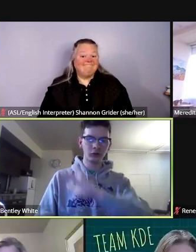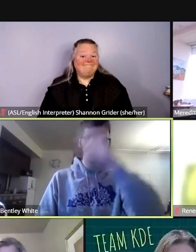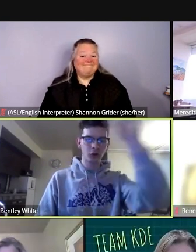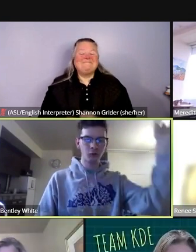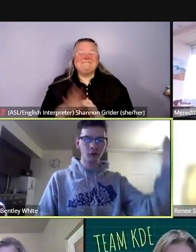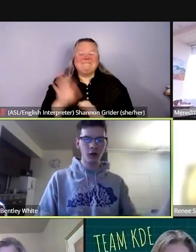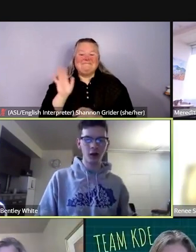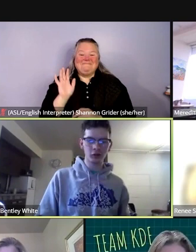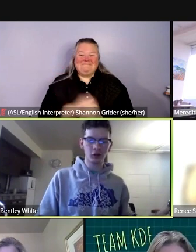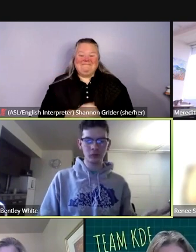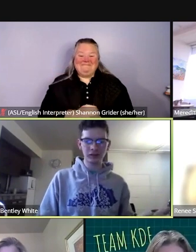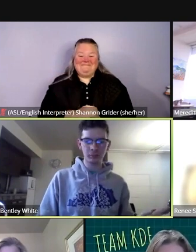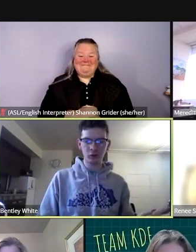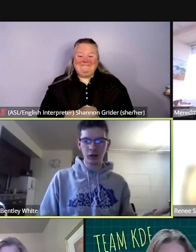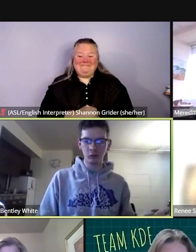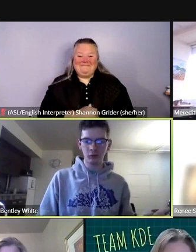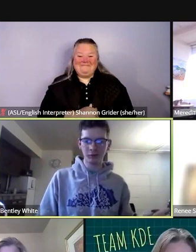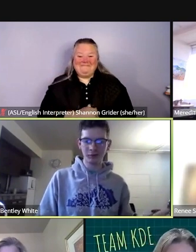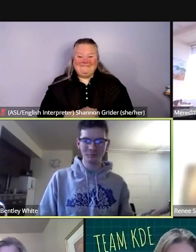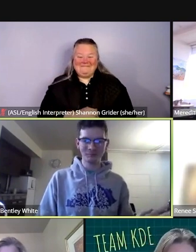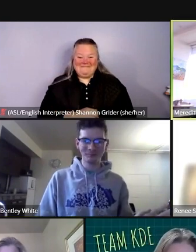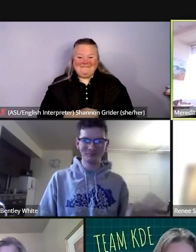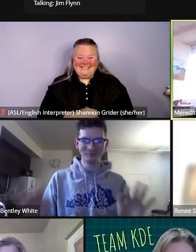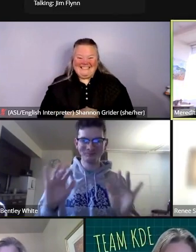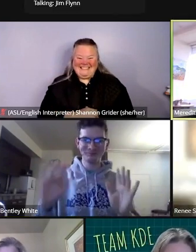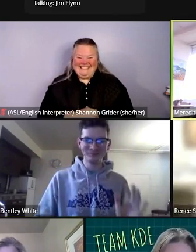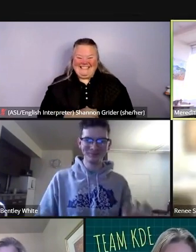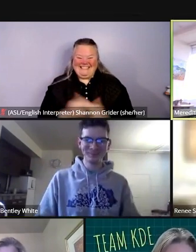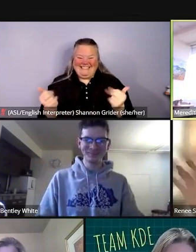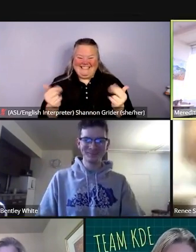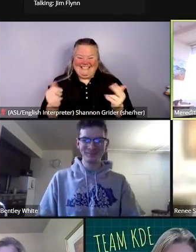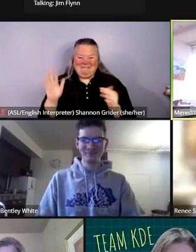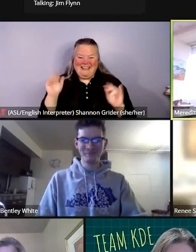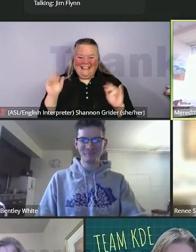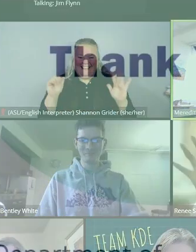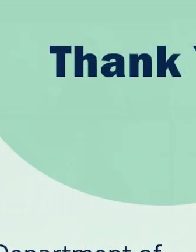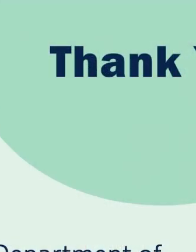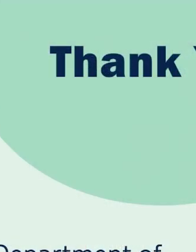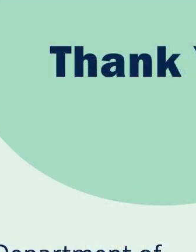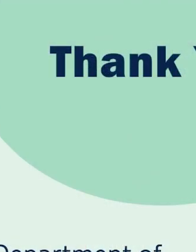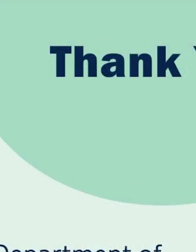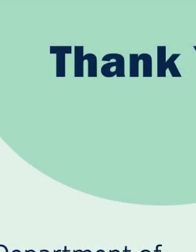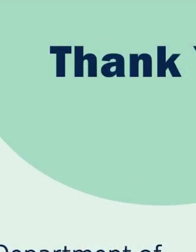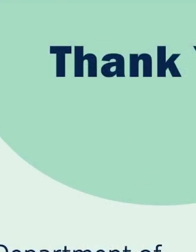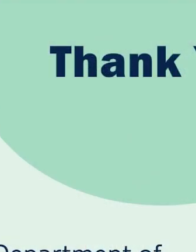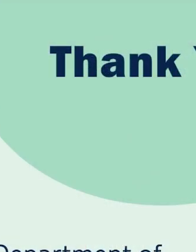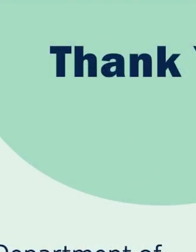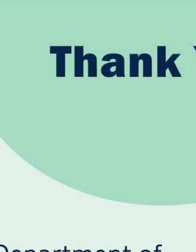Toodaloo. See you. I shall go eat supper now. Bentley. Bye.